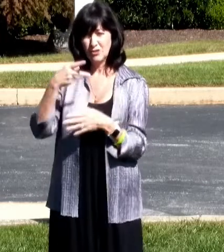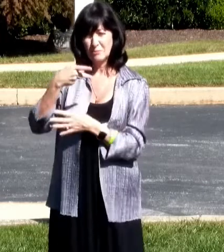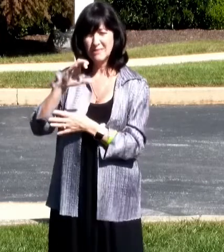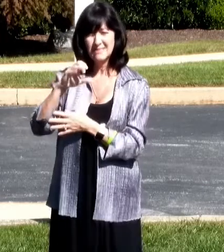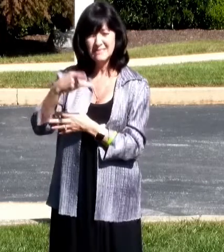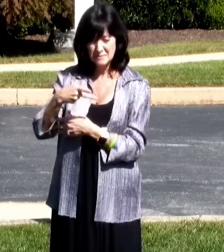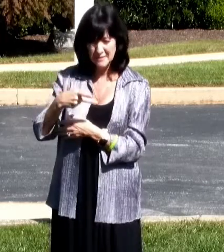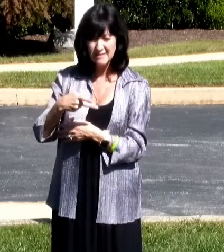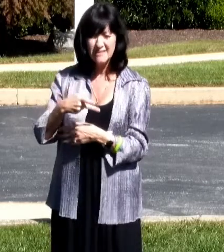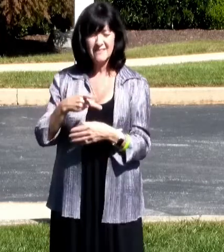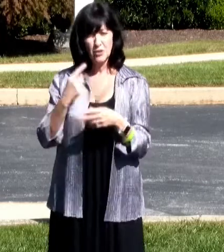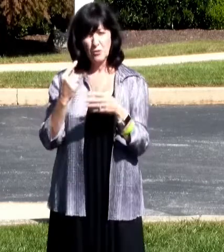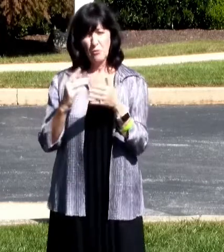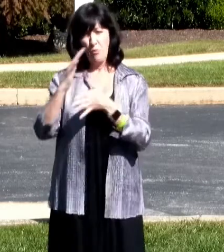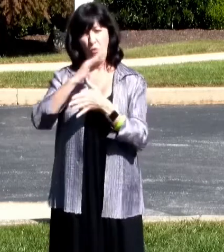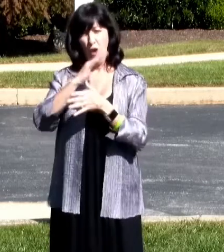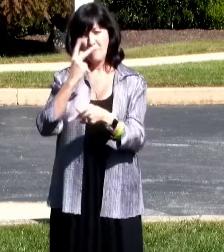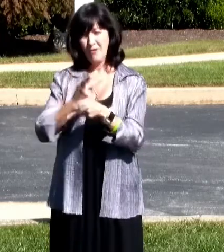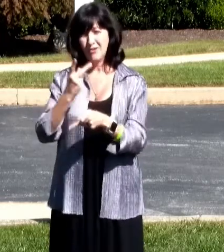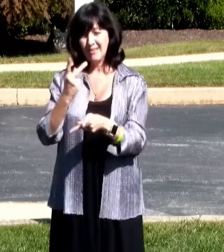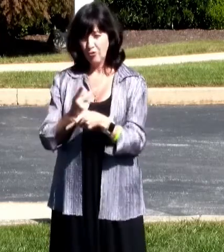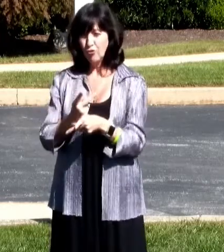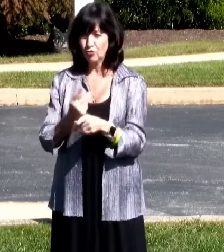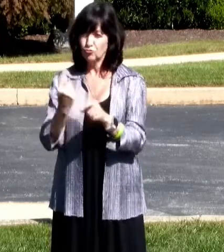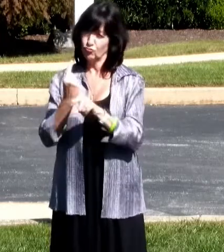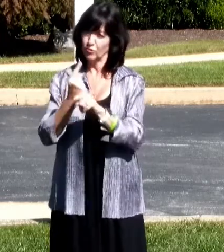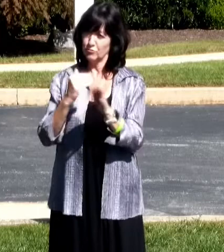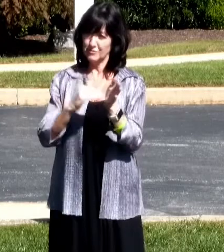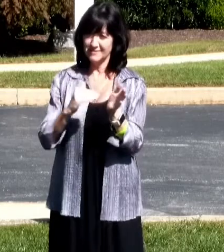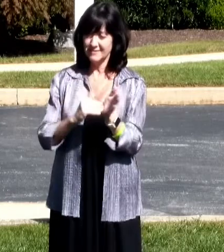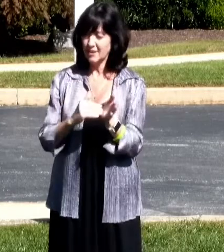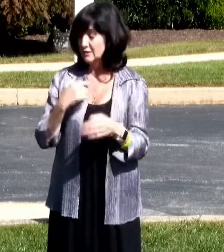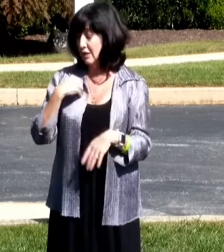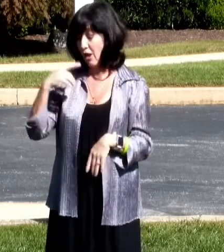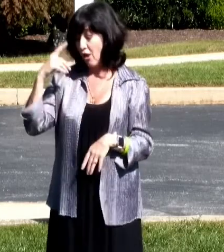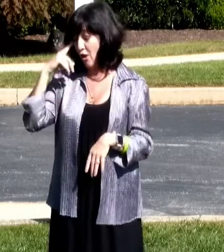I thought working with the Health Care Commission was delightful.